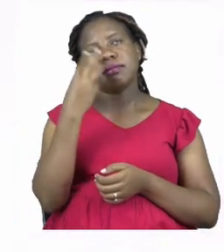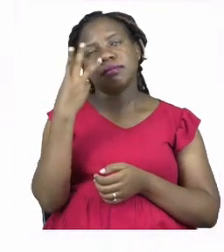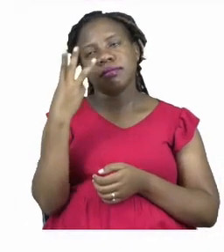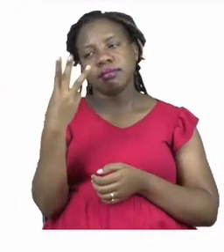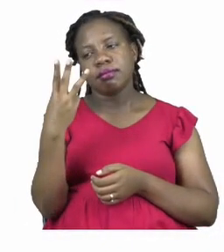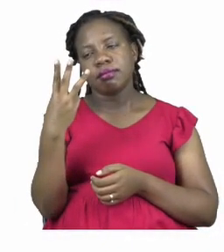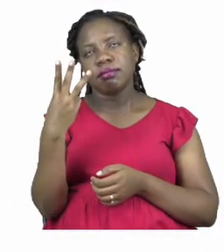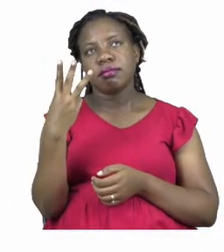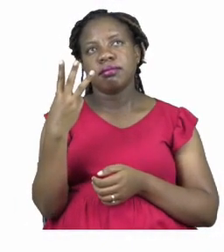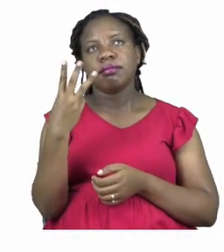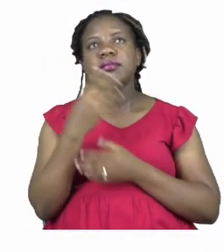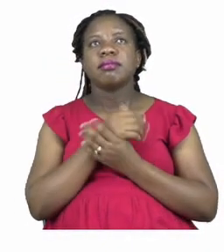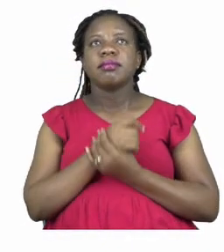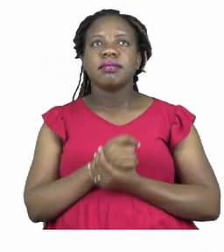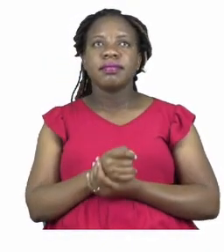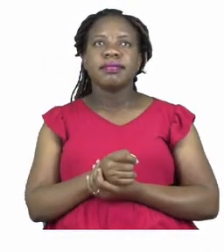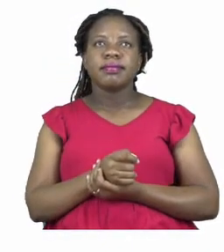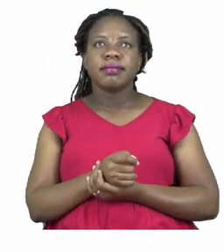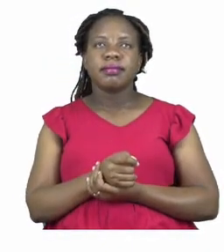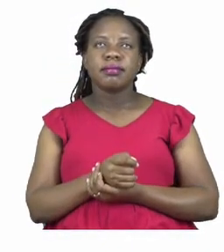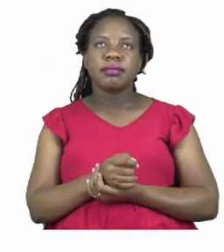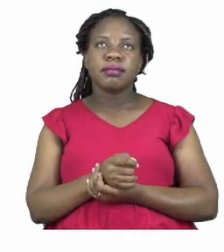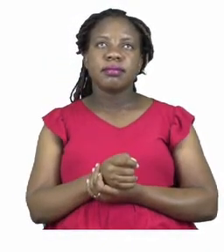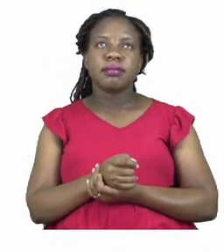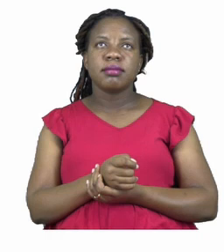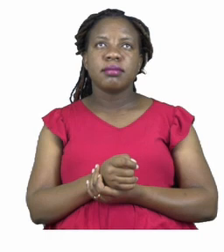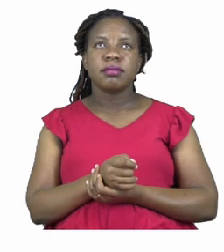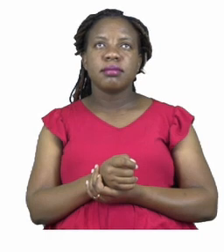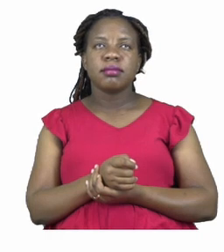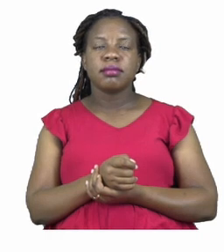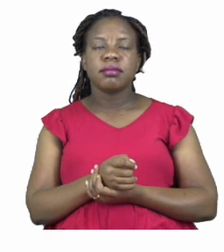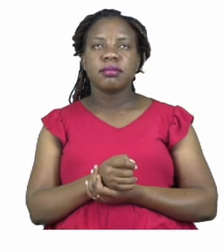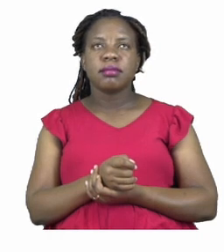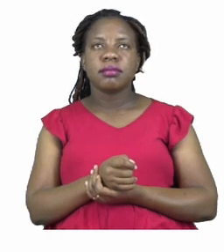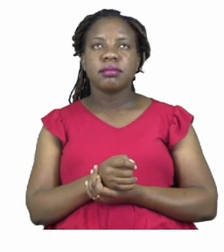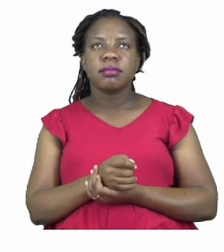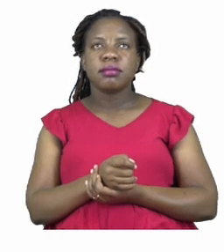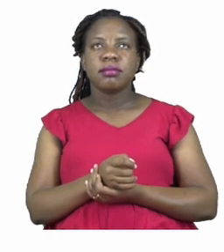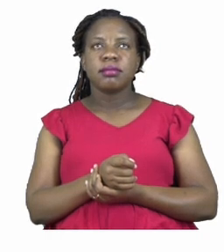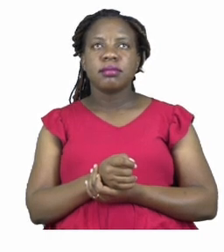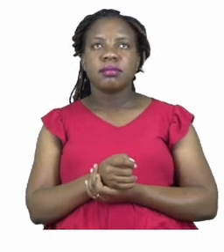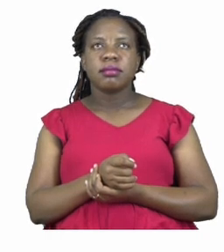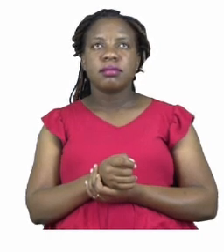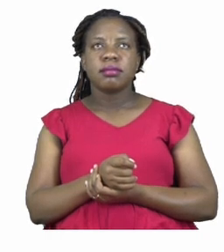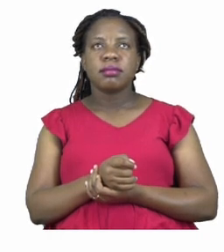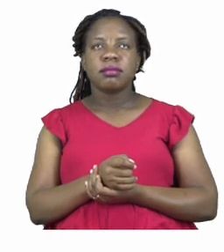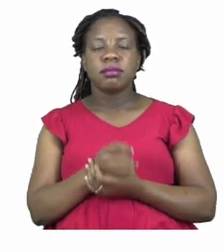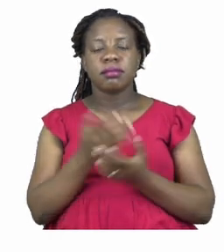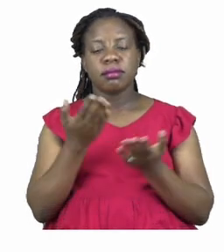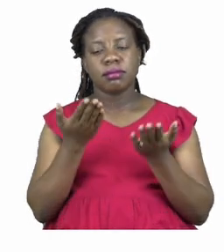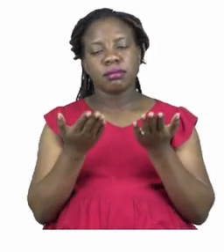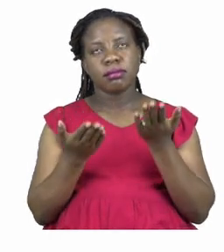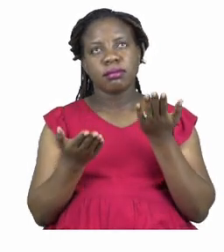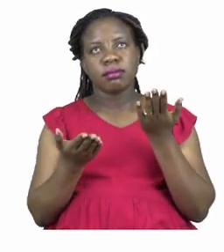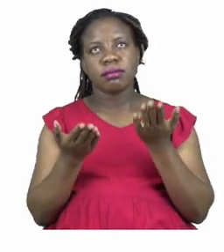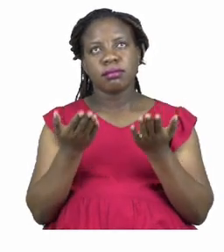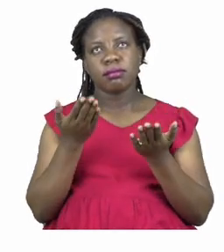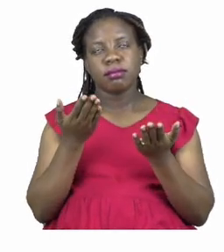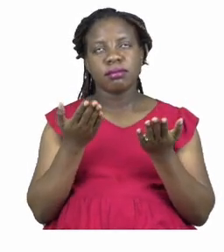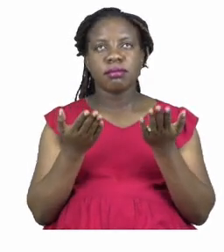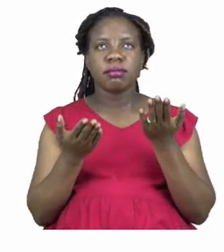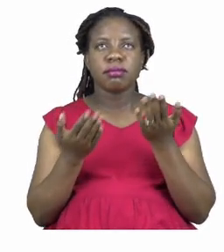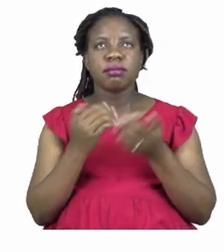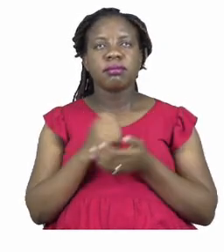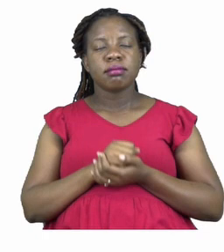page 23. On page 23, we are going to be doing comparisons.